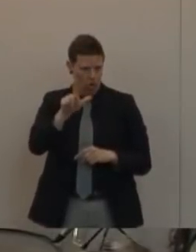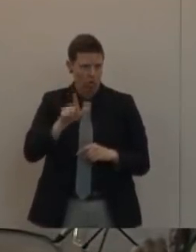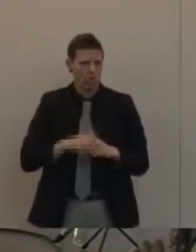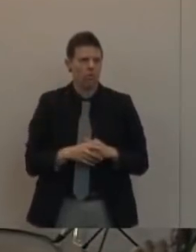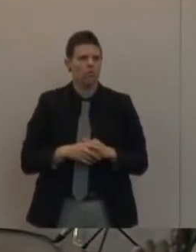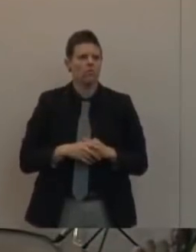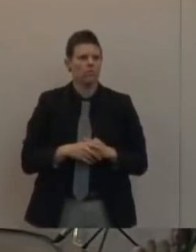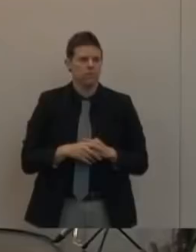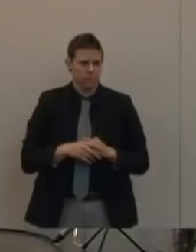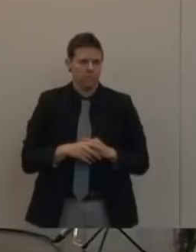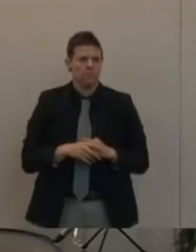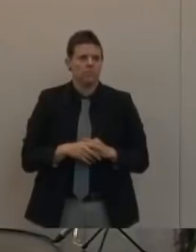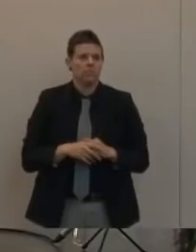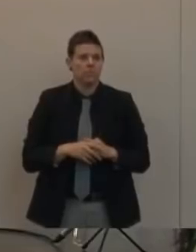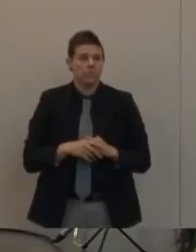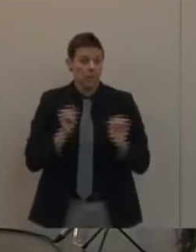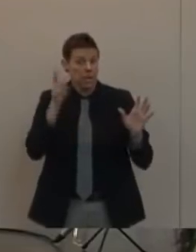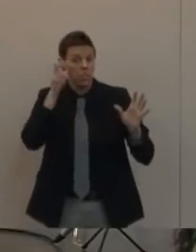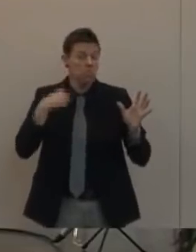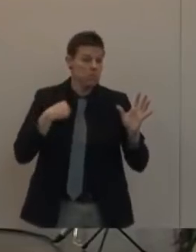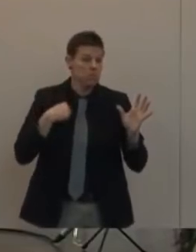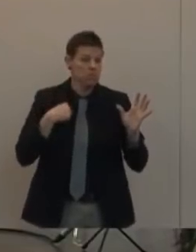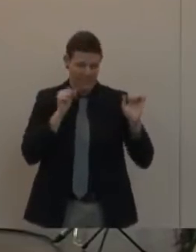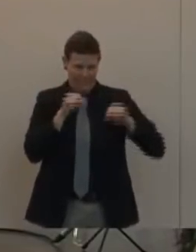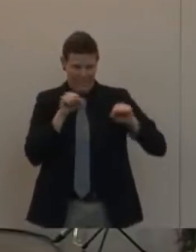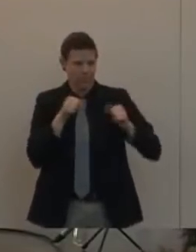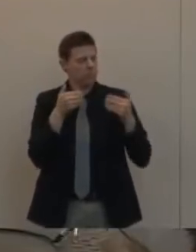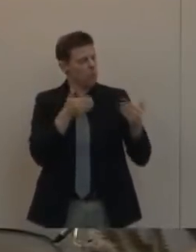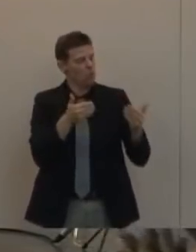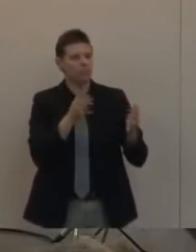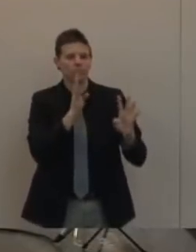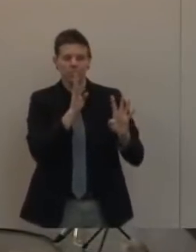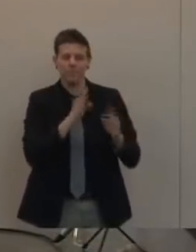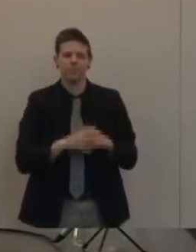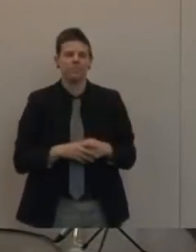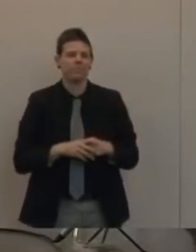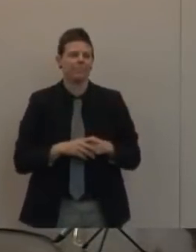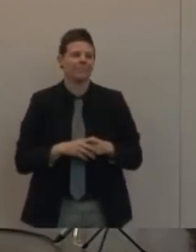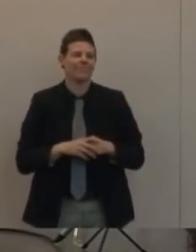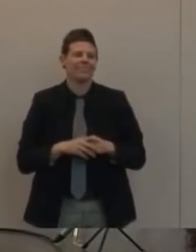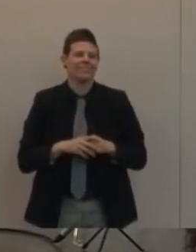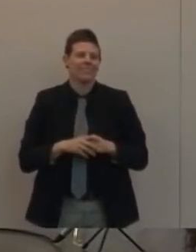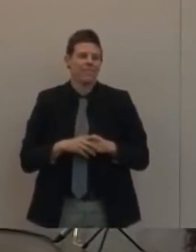Yeah, can you hear me now? We can. I'm so glad you can hear me.